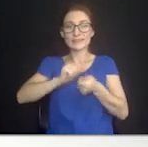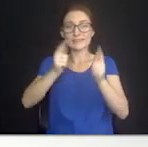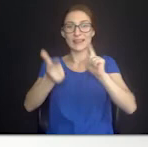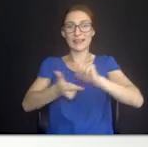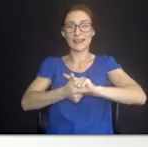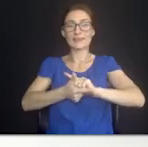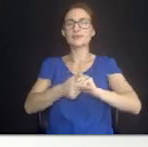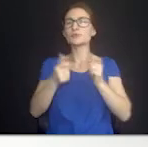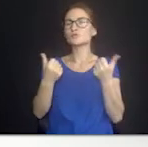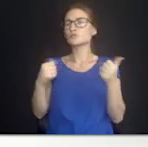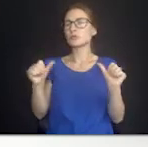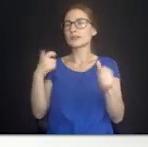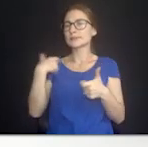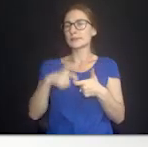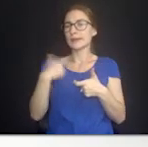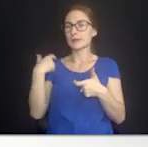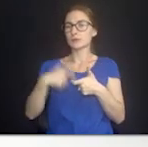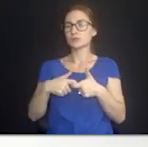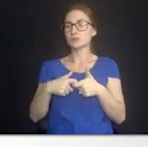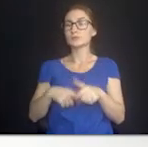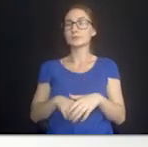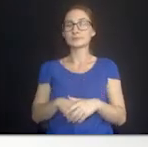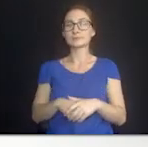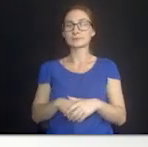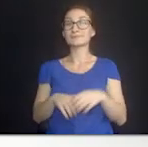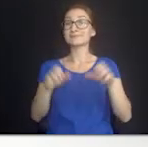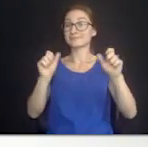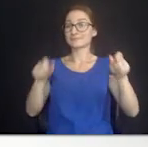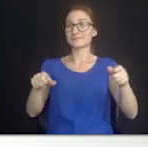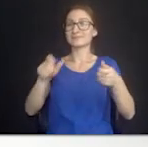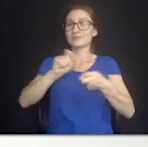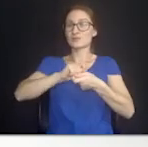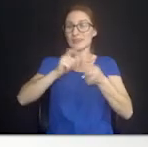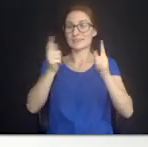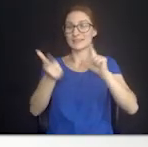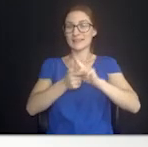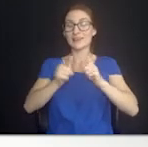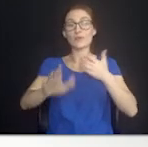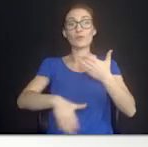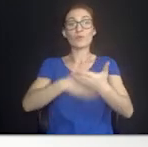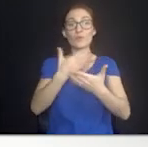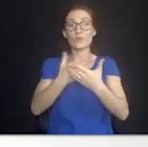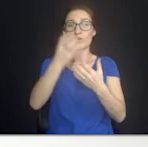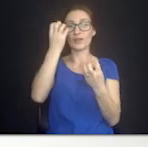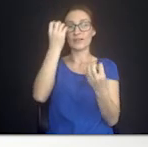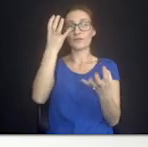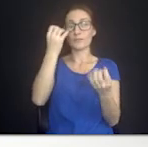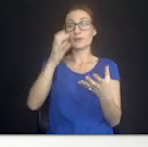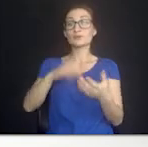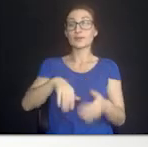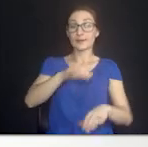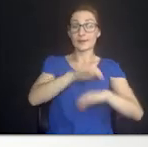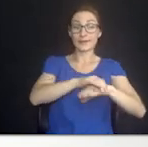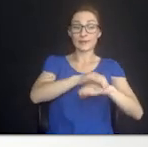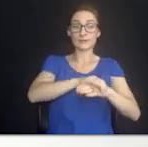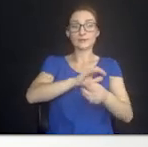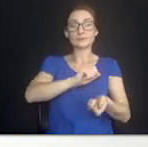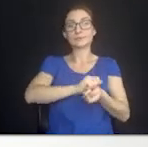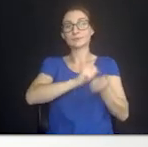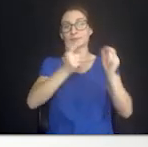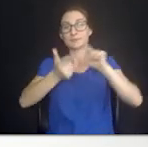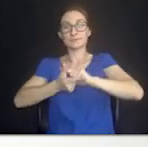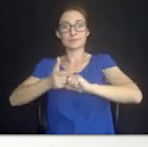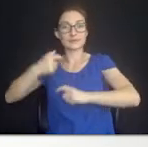and let's try Spanish. And so it's able to translate the information into Spanish or